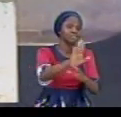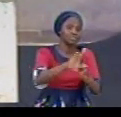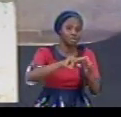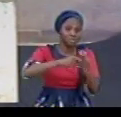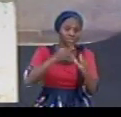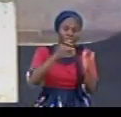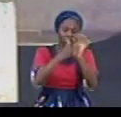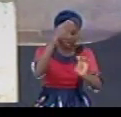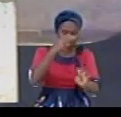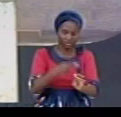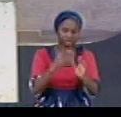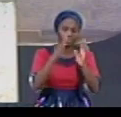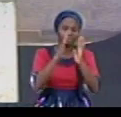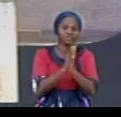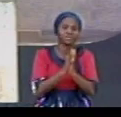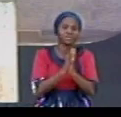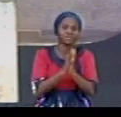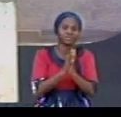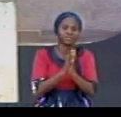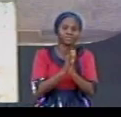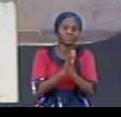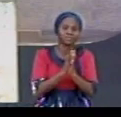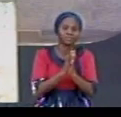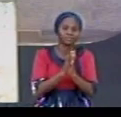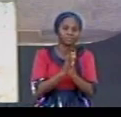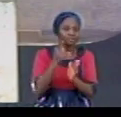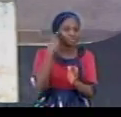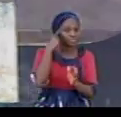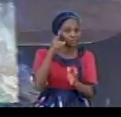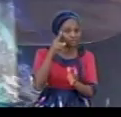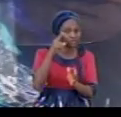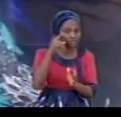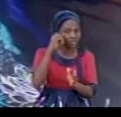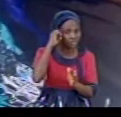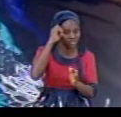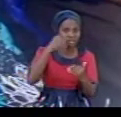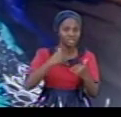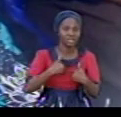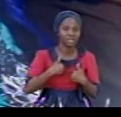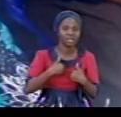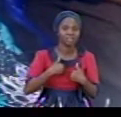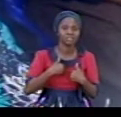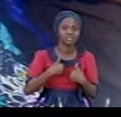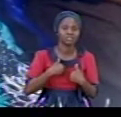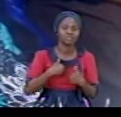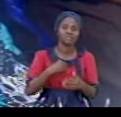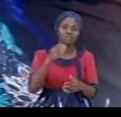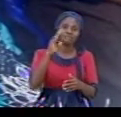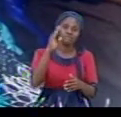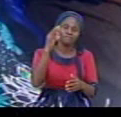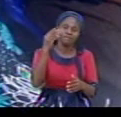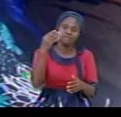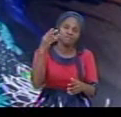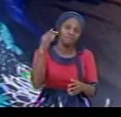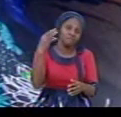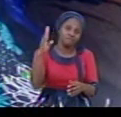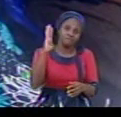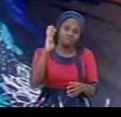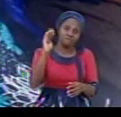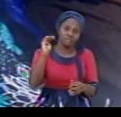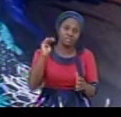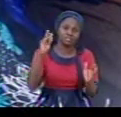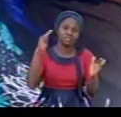Jesus' name. For he had 14,000 sheep and